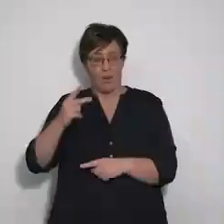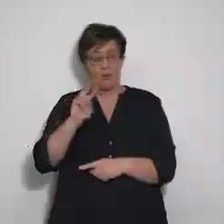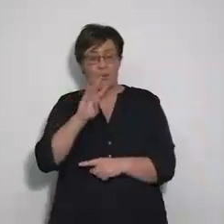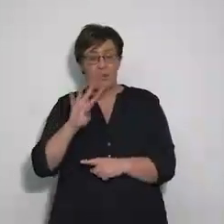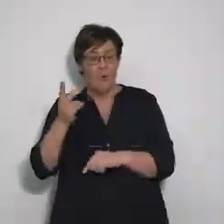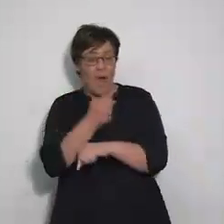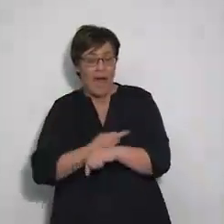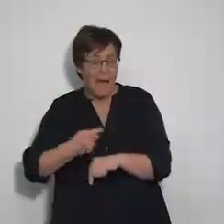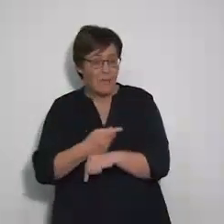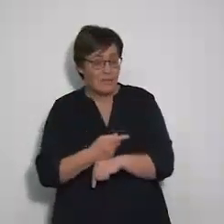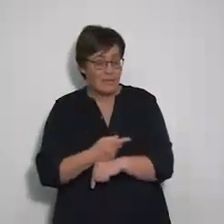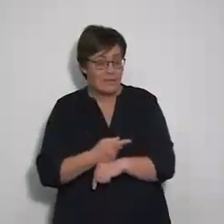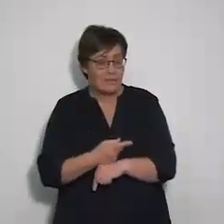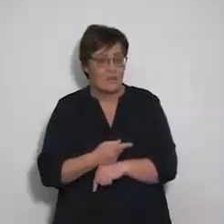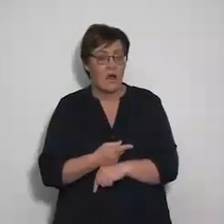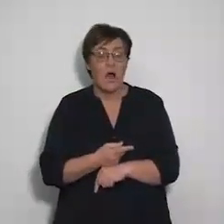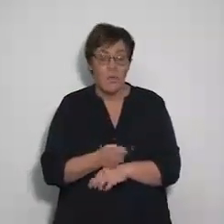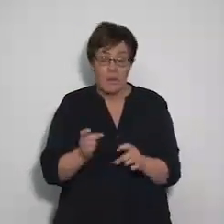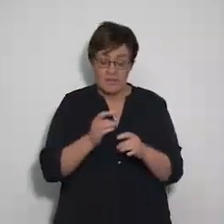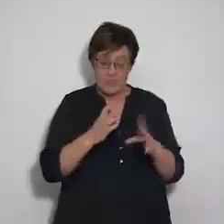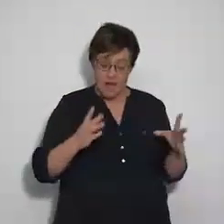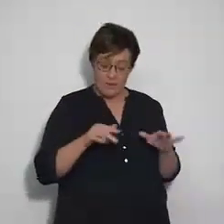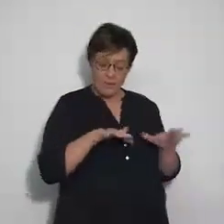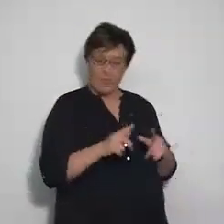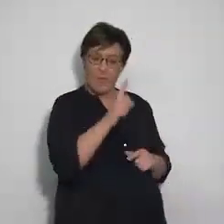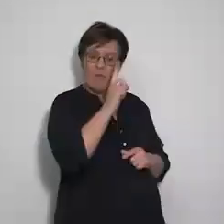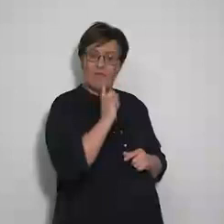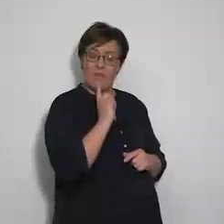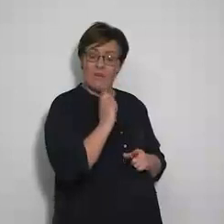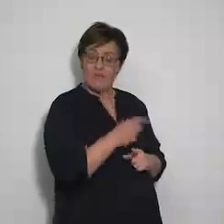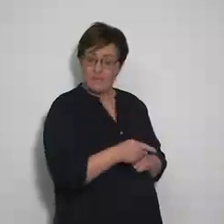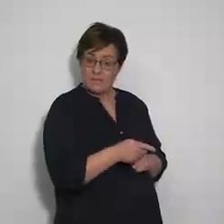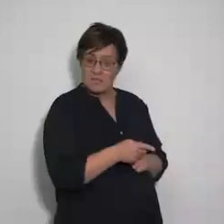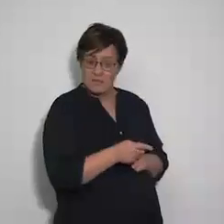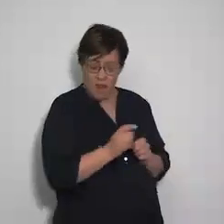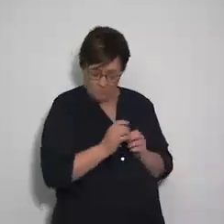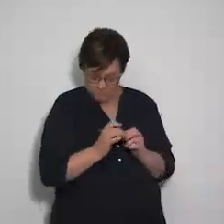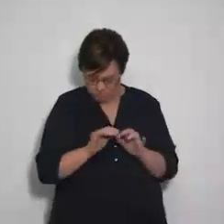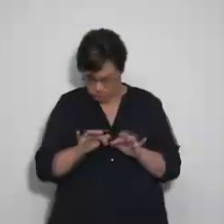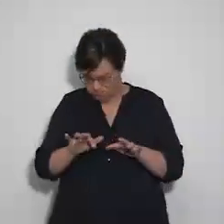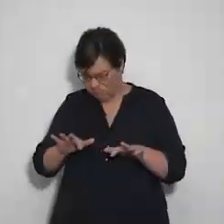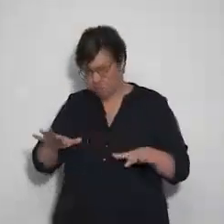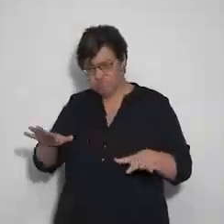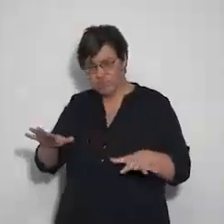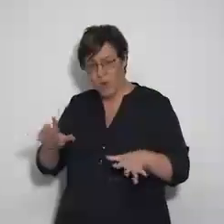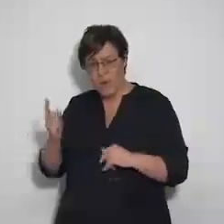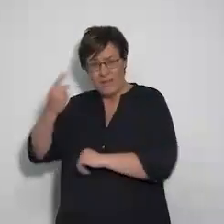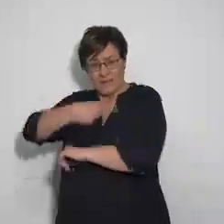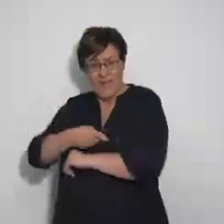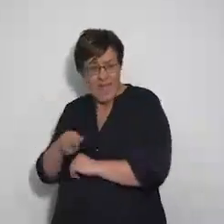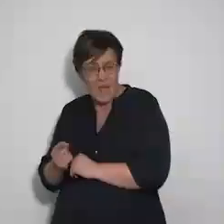words, 24 hours, what started as a population of 1,000